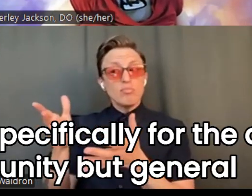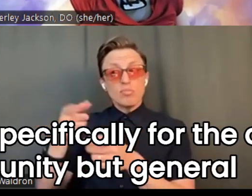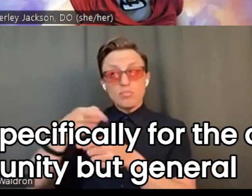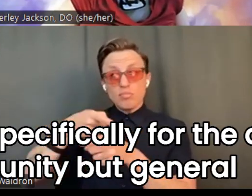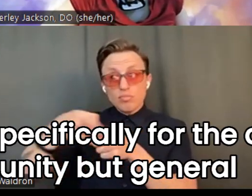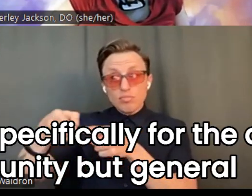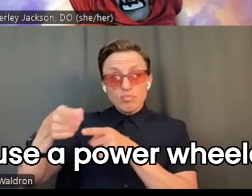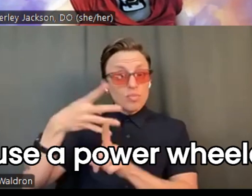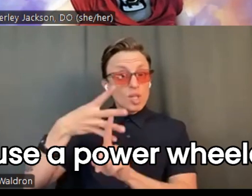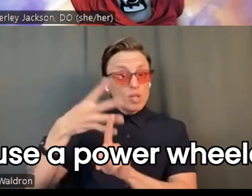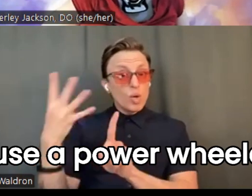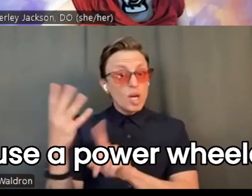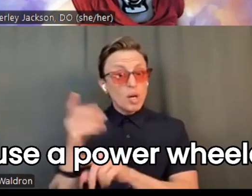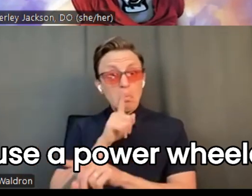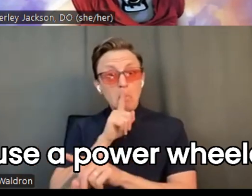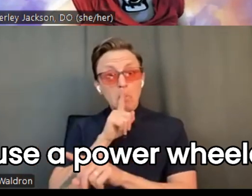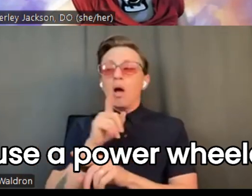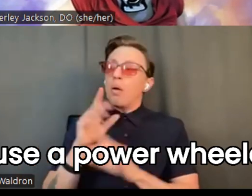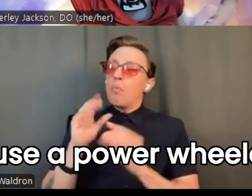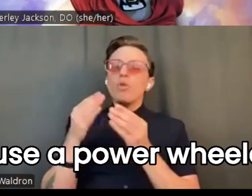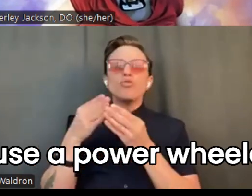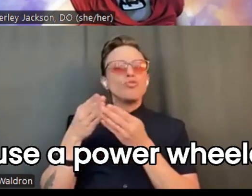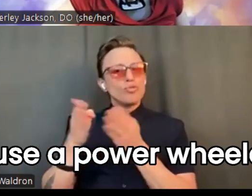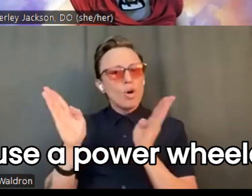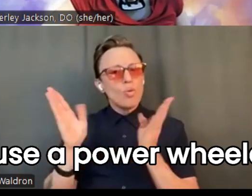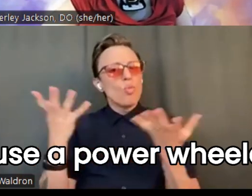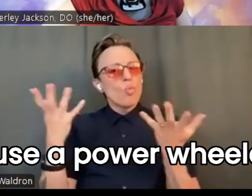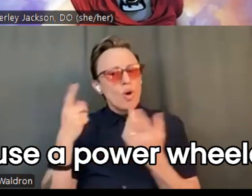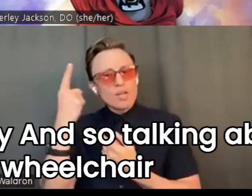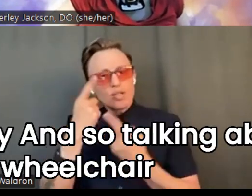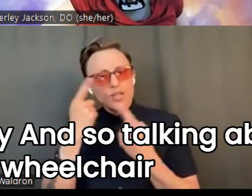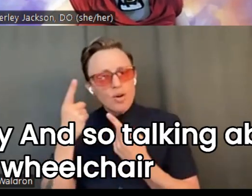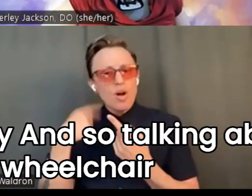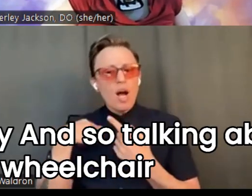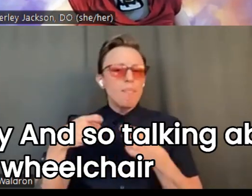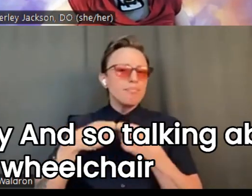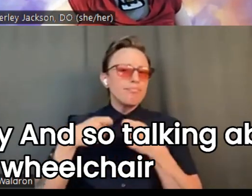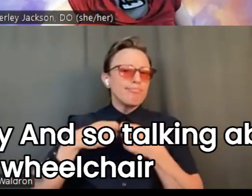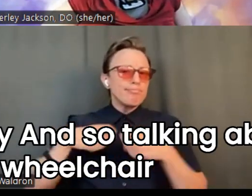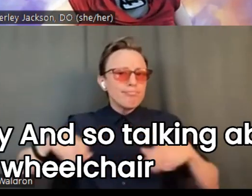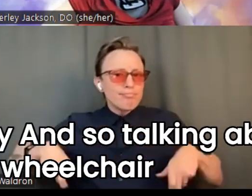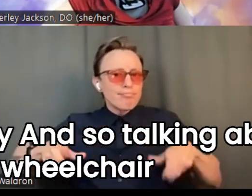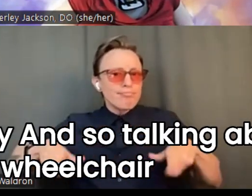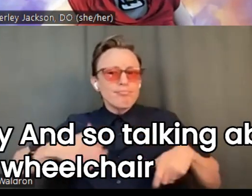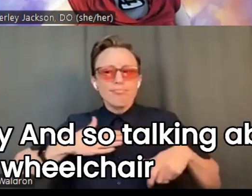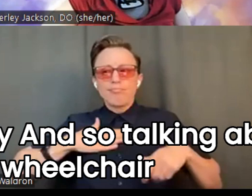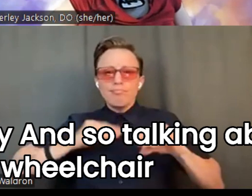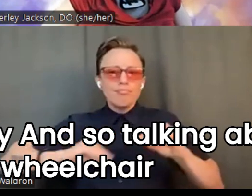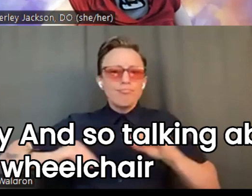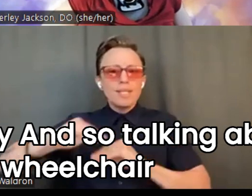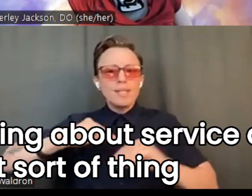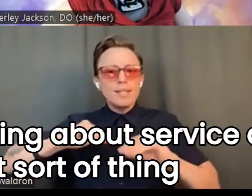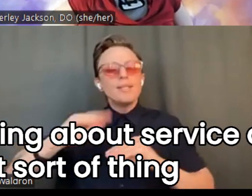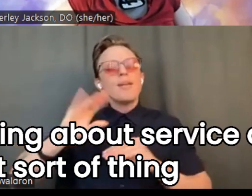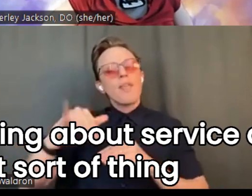queer community, but general considerations. I use a power wheelchair for my mobility. And so talking about wheelchair accessibility, talking